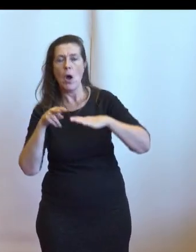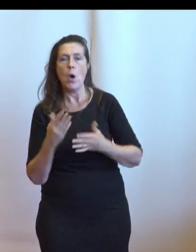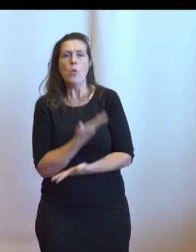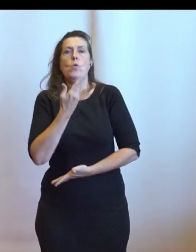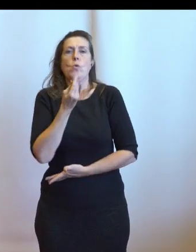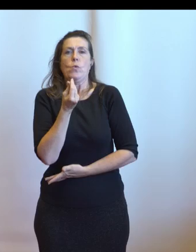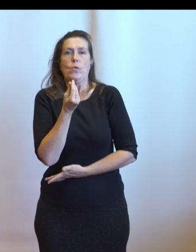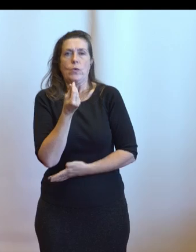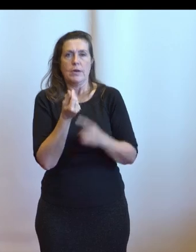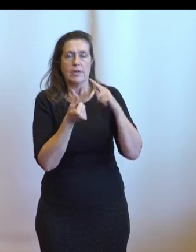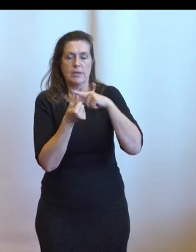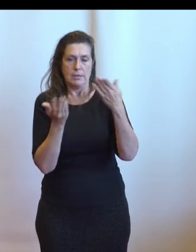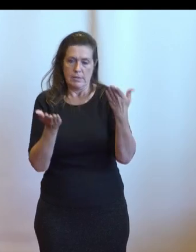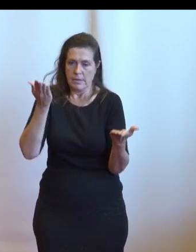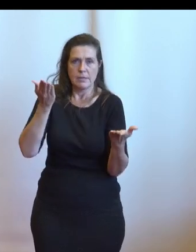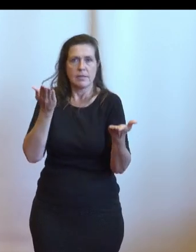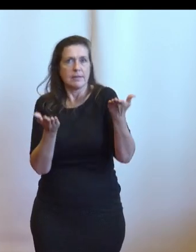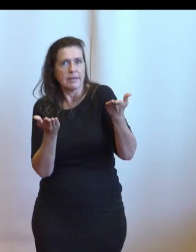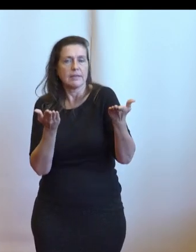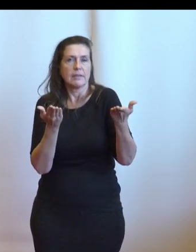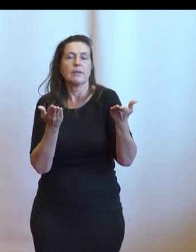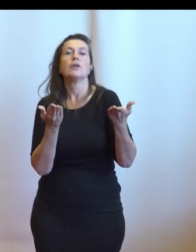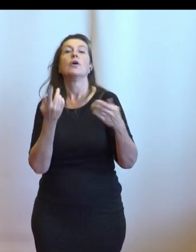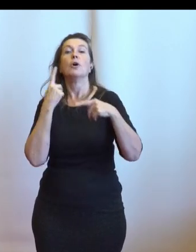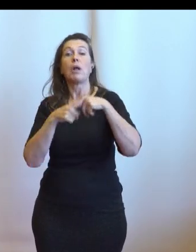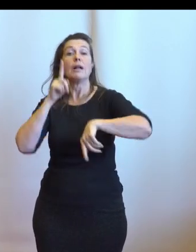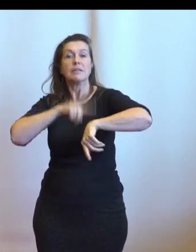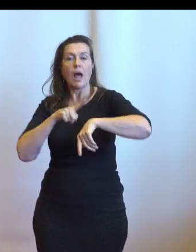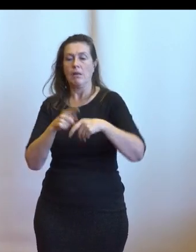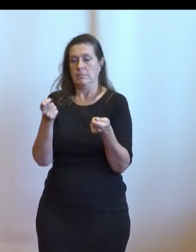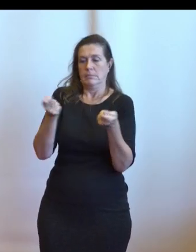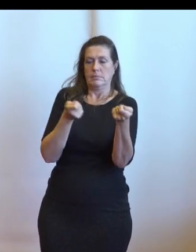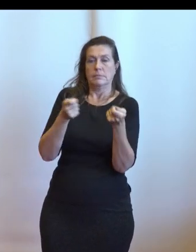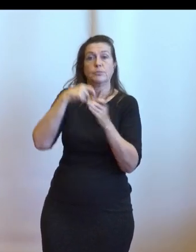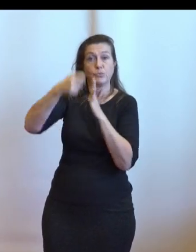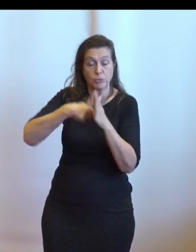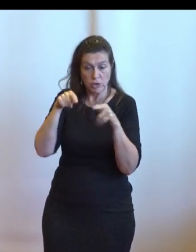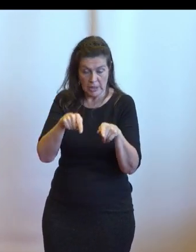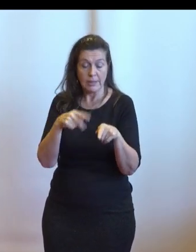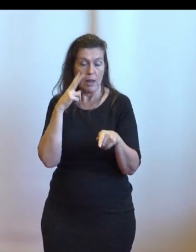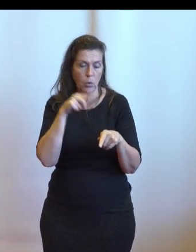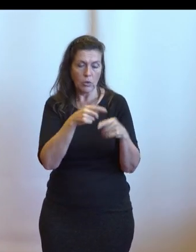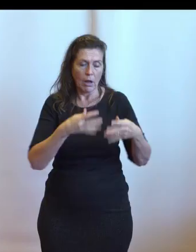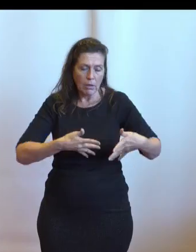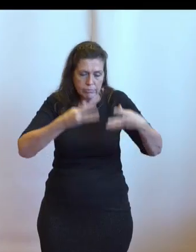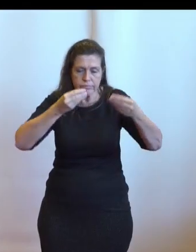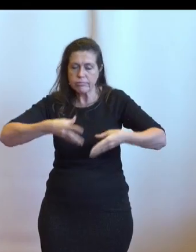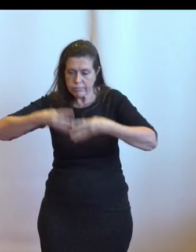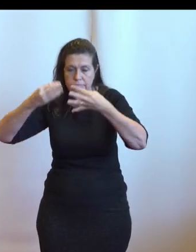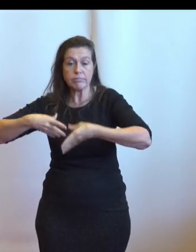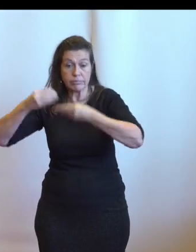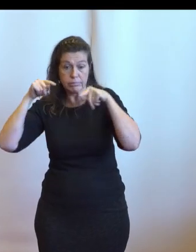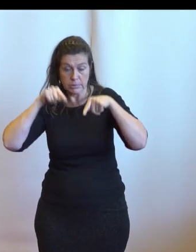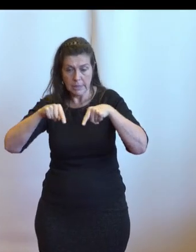the cost of running the project, etc. And then look at the impact of what it might mean in terms of